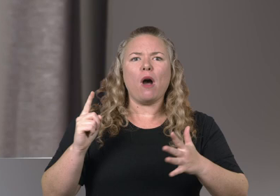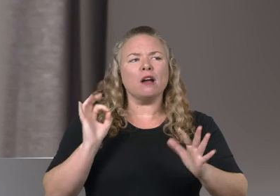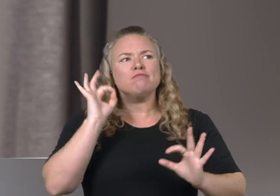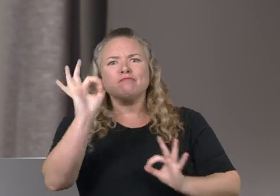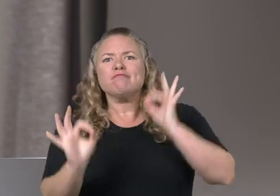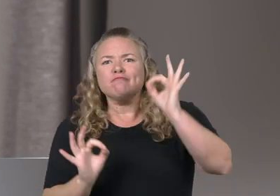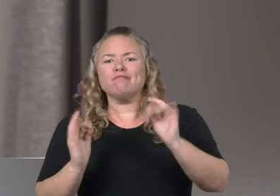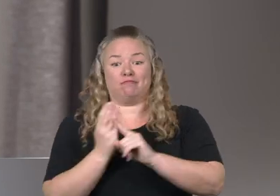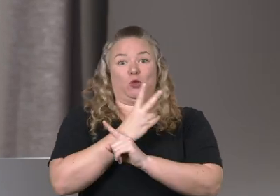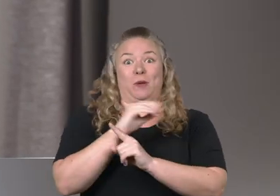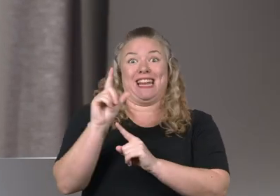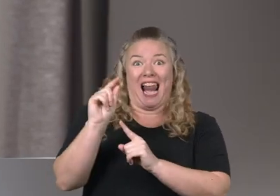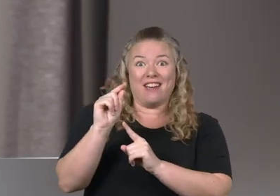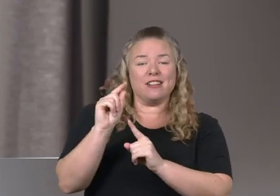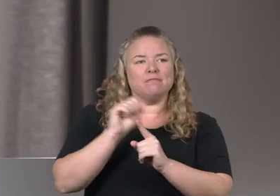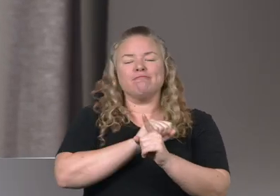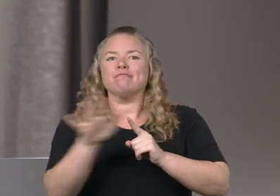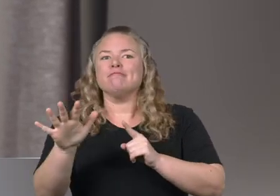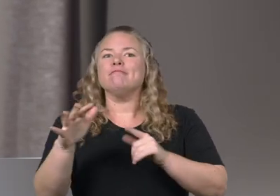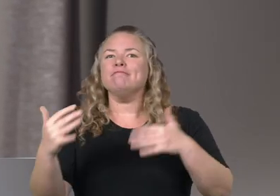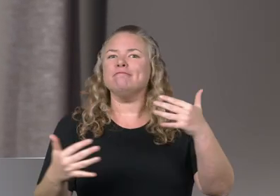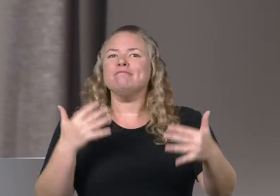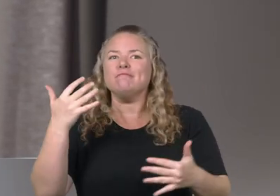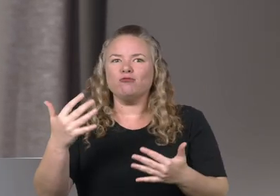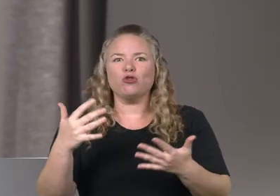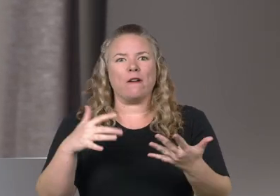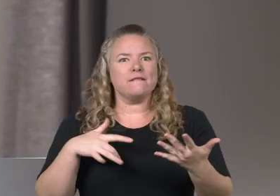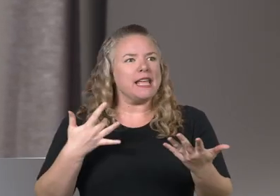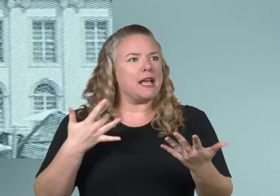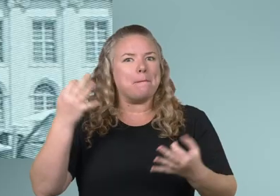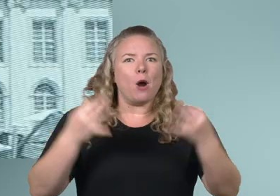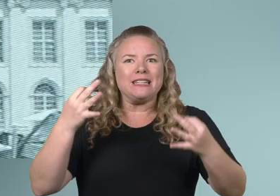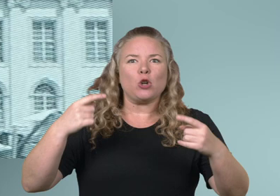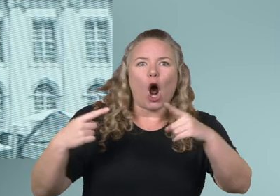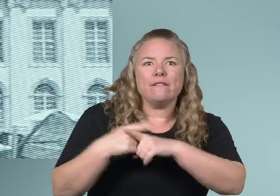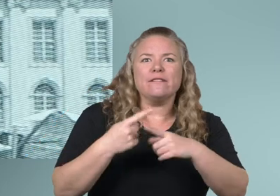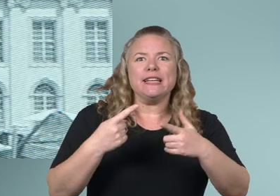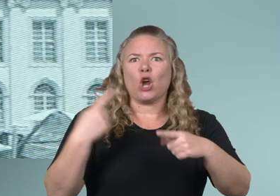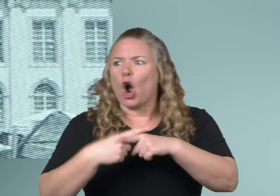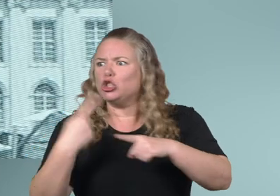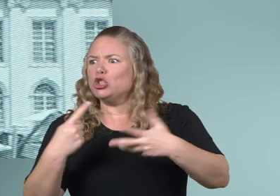protests that had happened the previous year. So it really had that sense of urgency about the kind of political conflicts that were